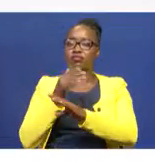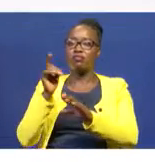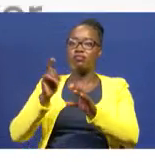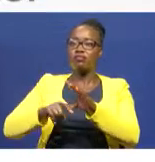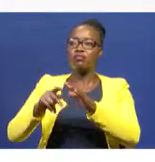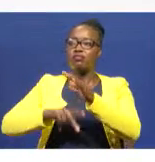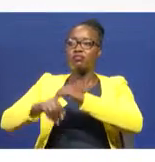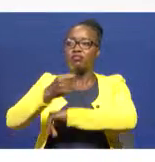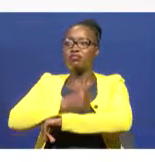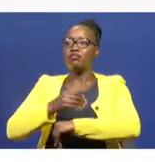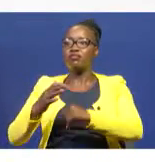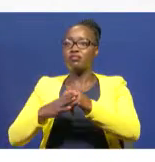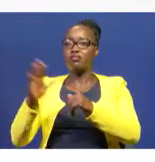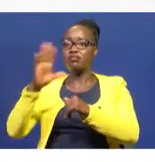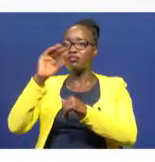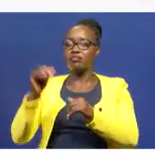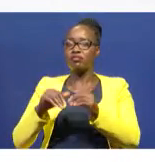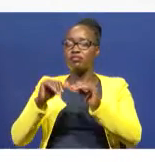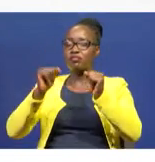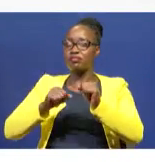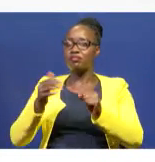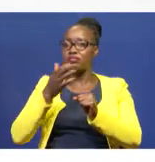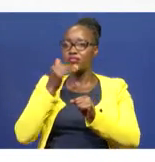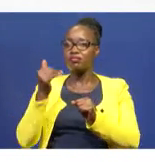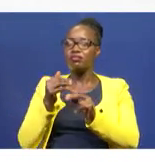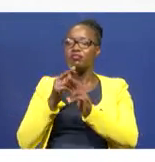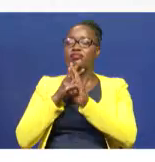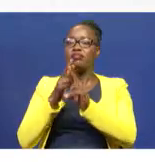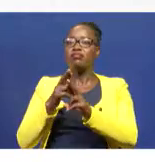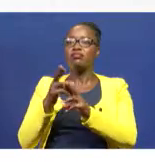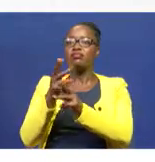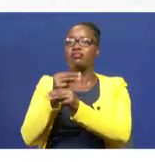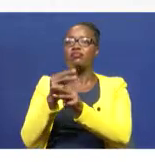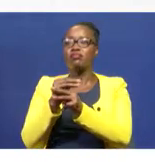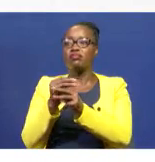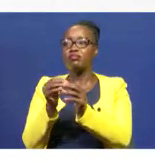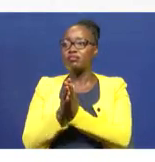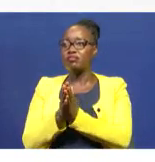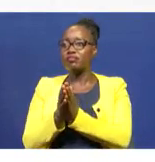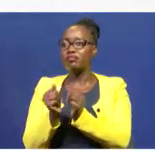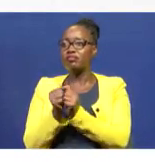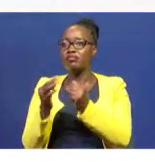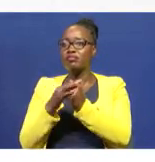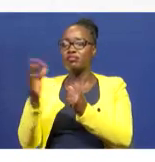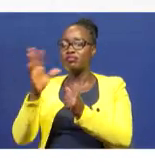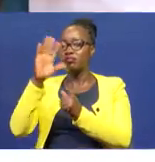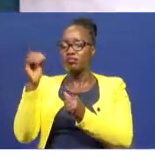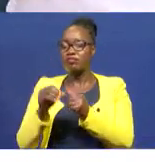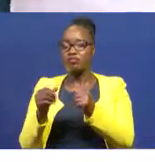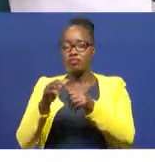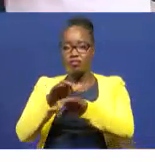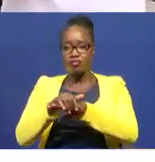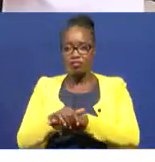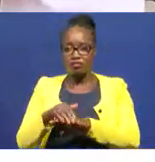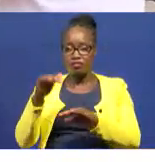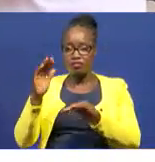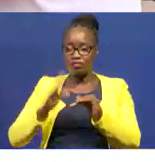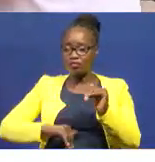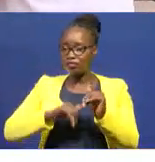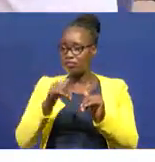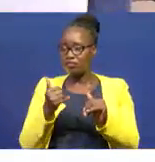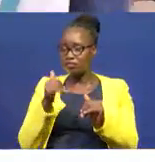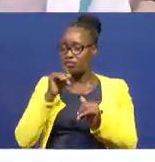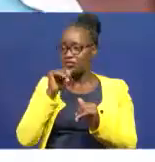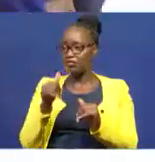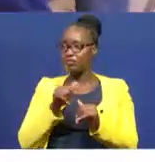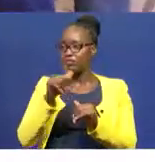school are 9% more likely to perform better in maths and 18% in English than those who did not. The findings also revealed